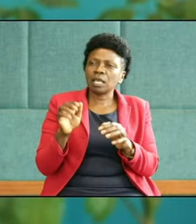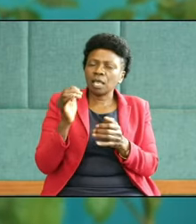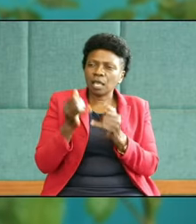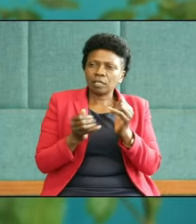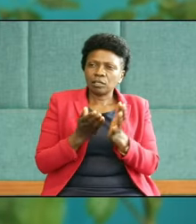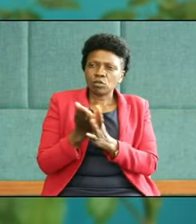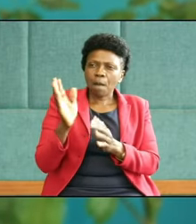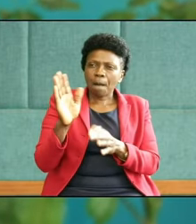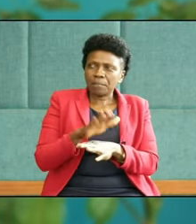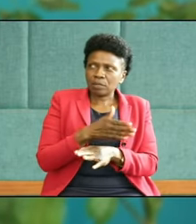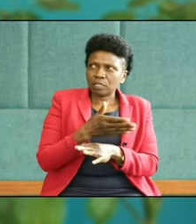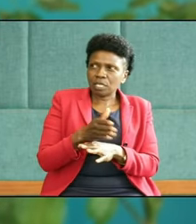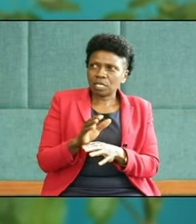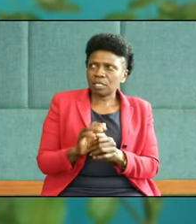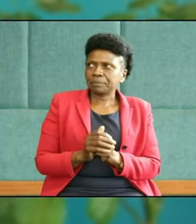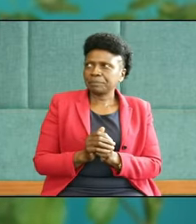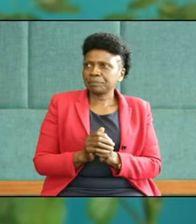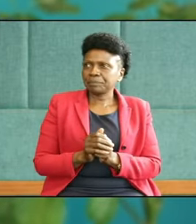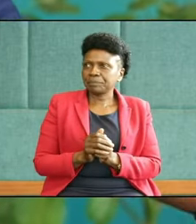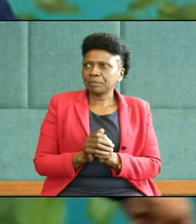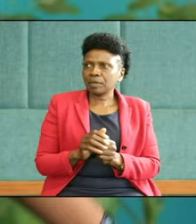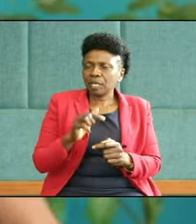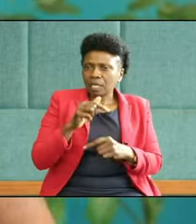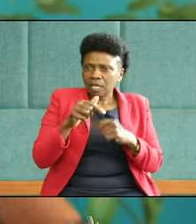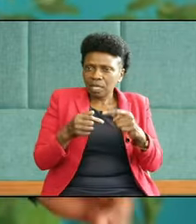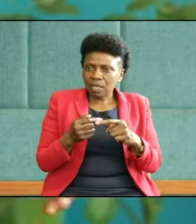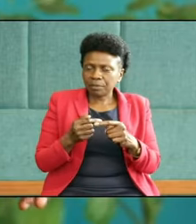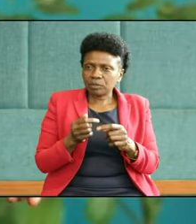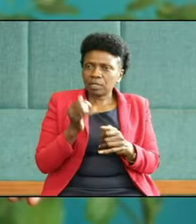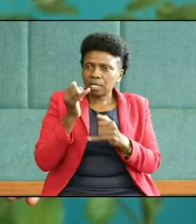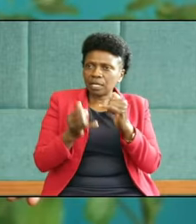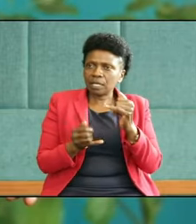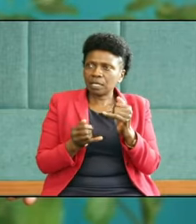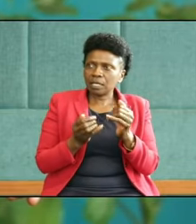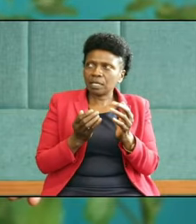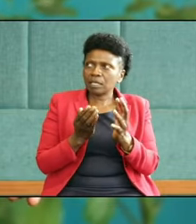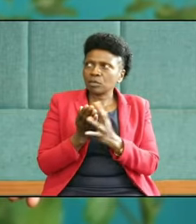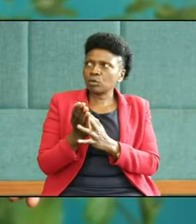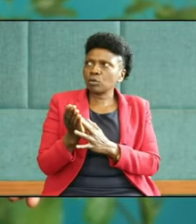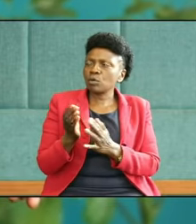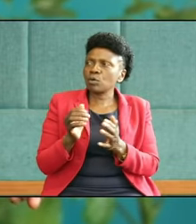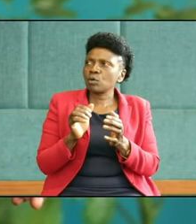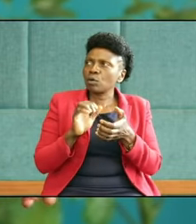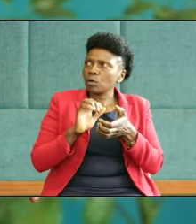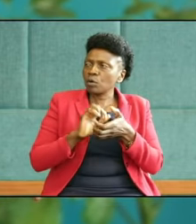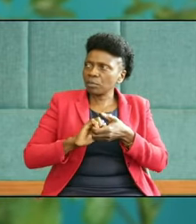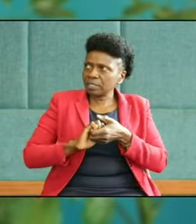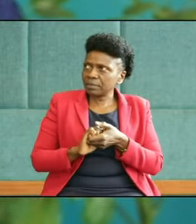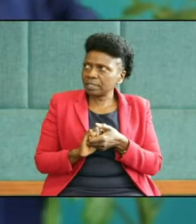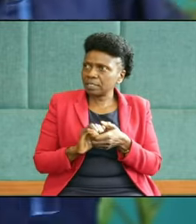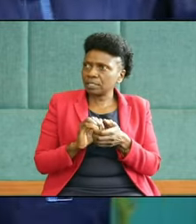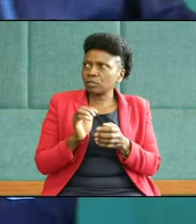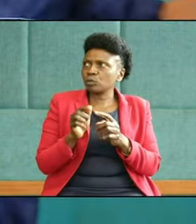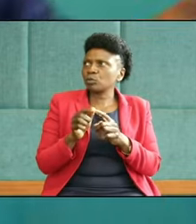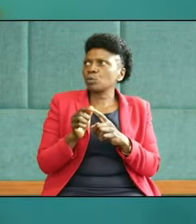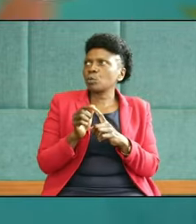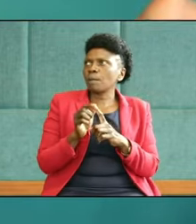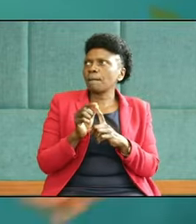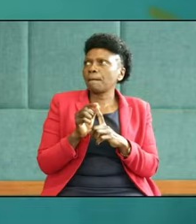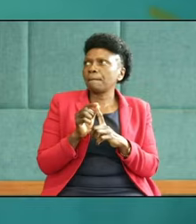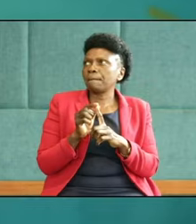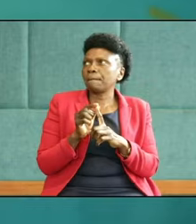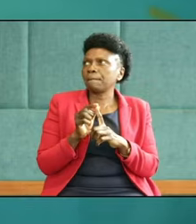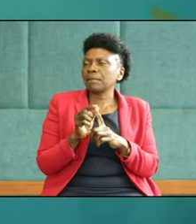world will not come to an end through committee meetings. The world will not come to an end to mere